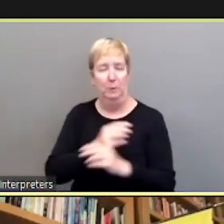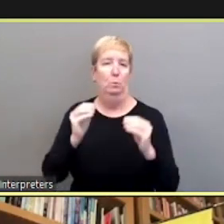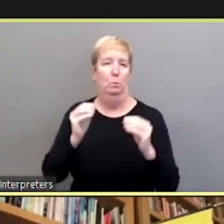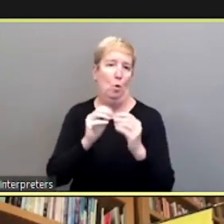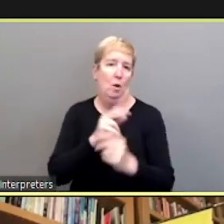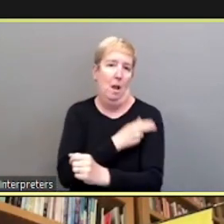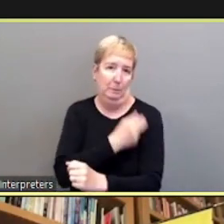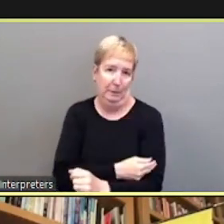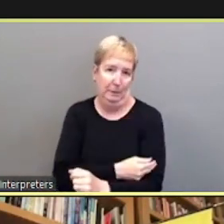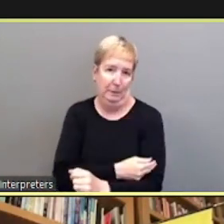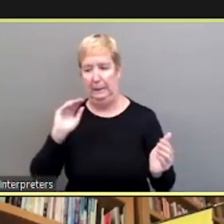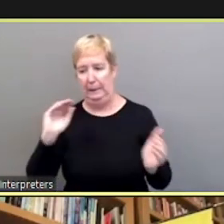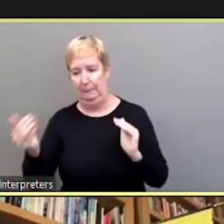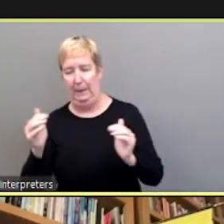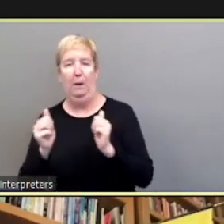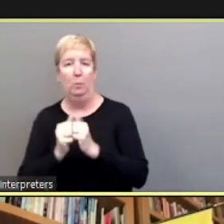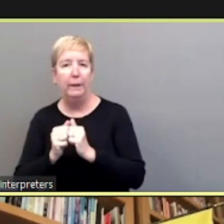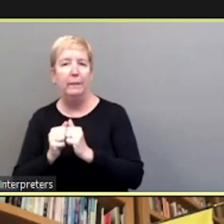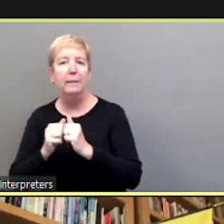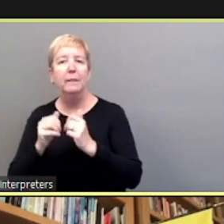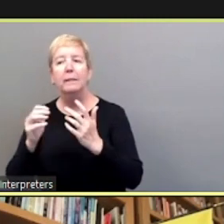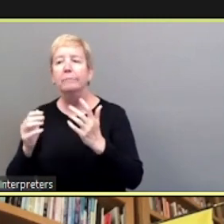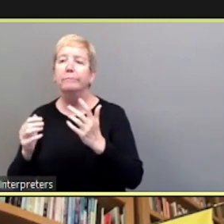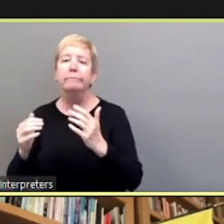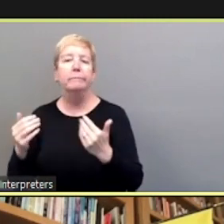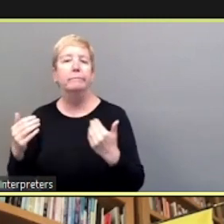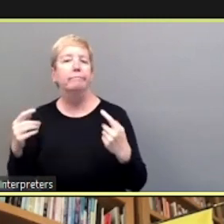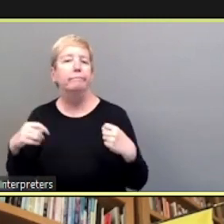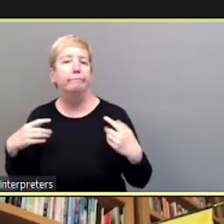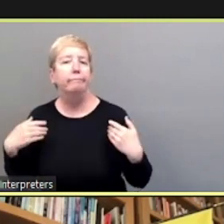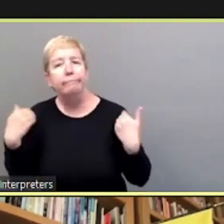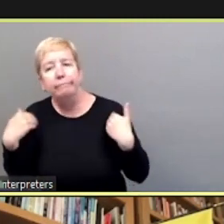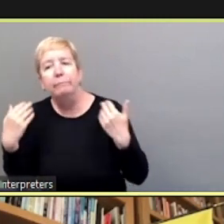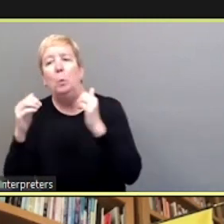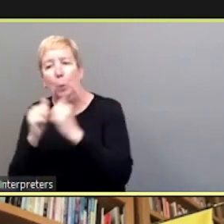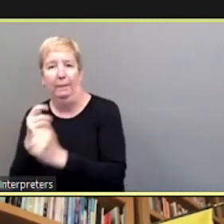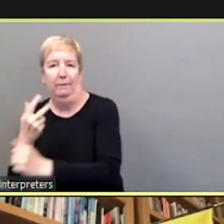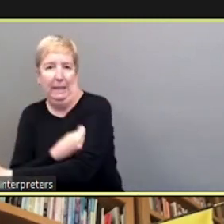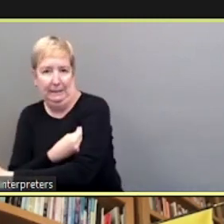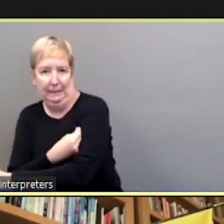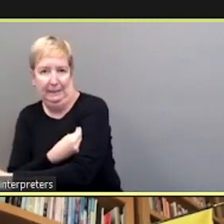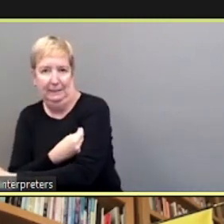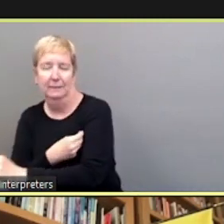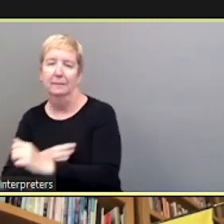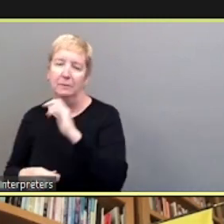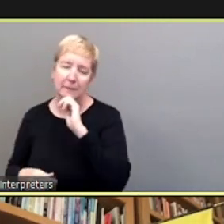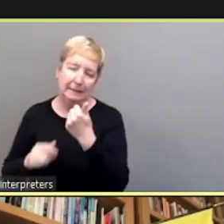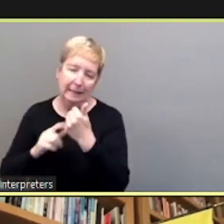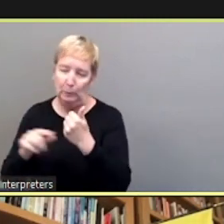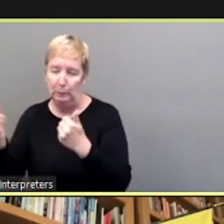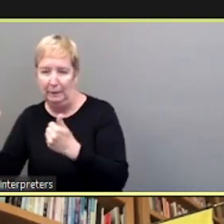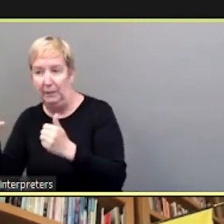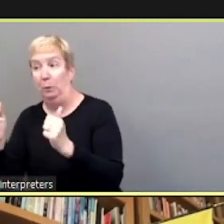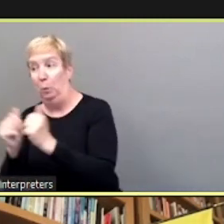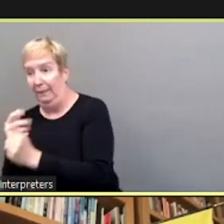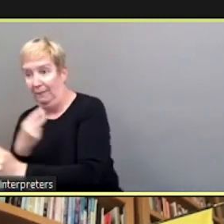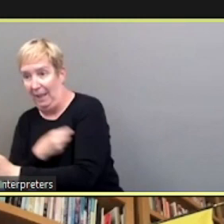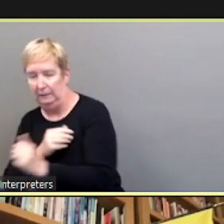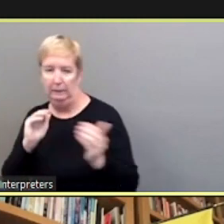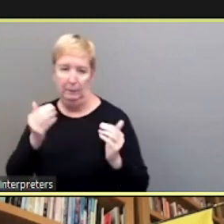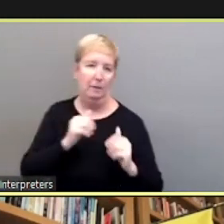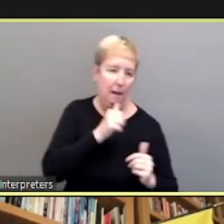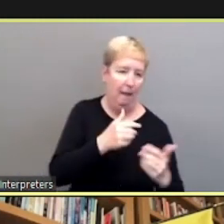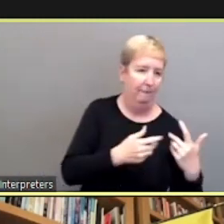than their fully vaccinated counterparts in the 12 to 17-year-old age group. And so just again, a